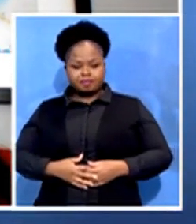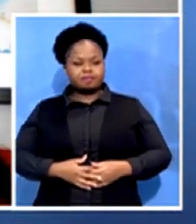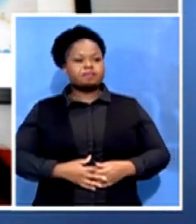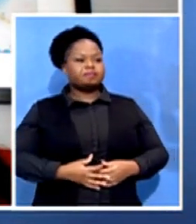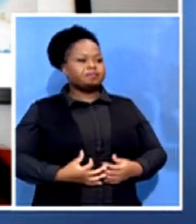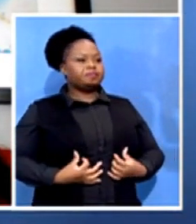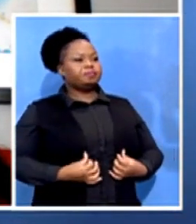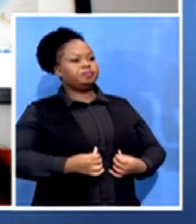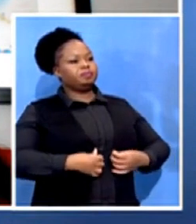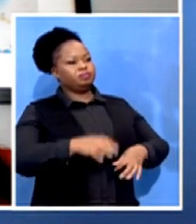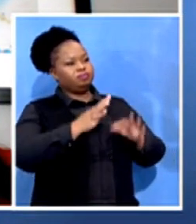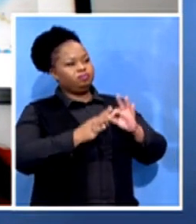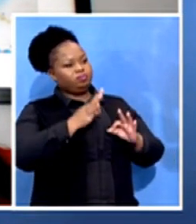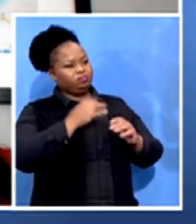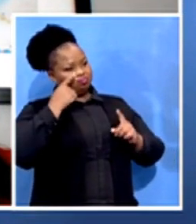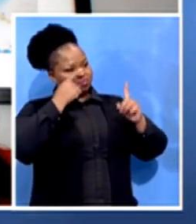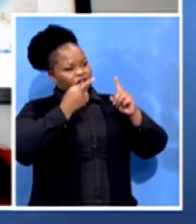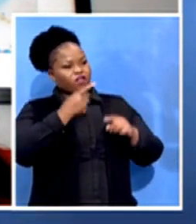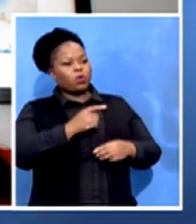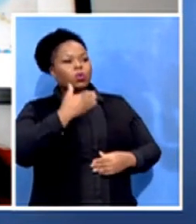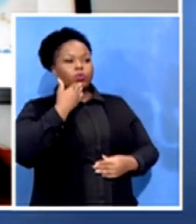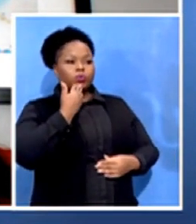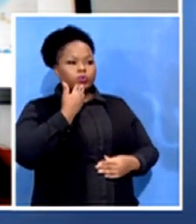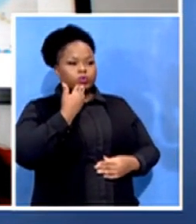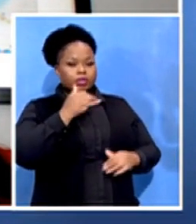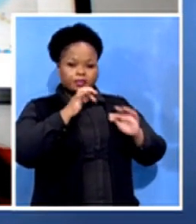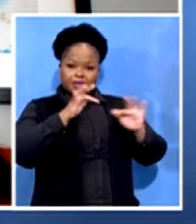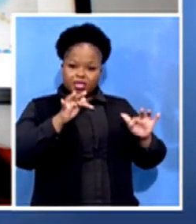for: public, private schools, or both?